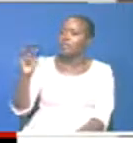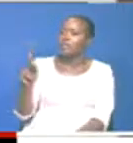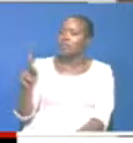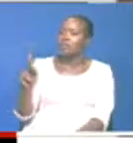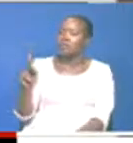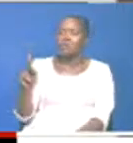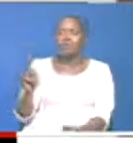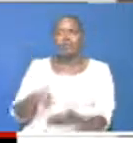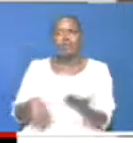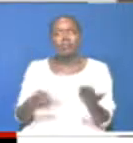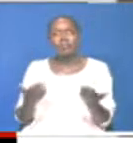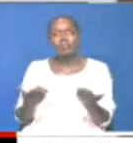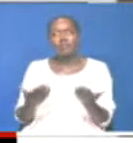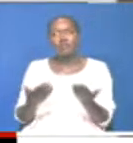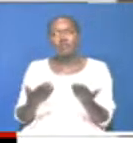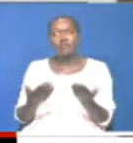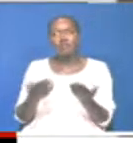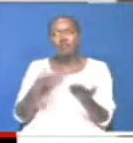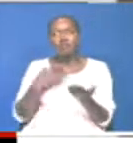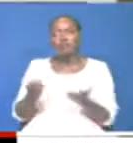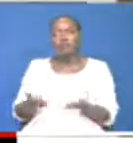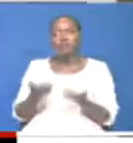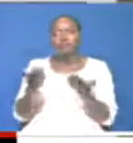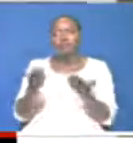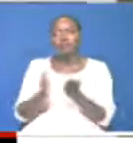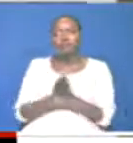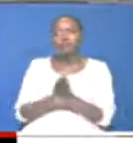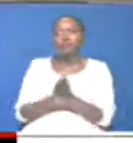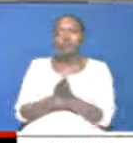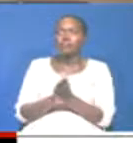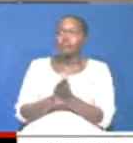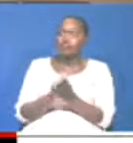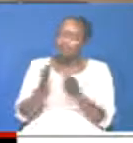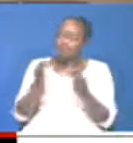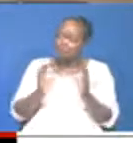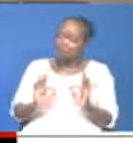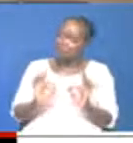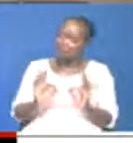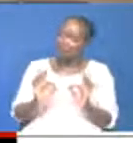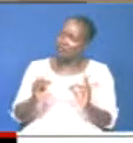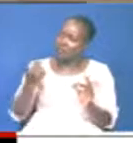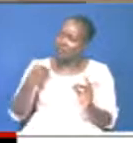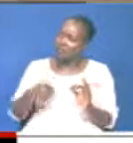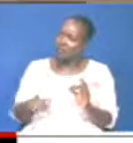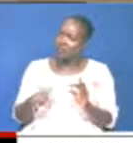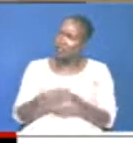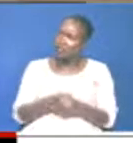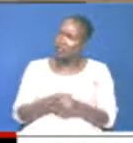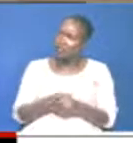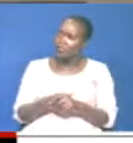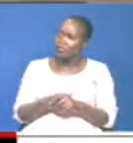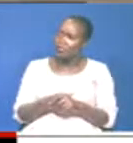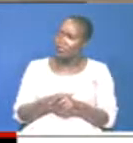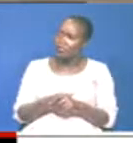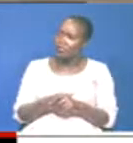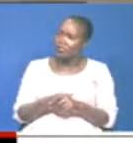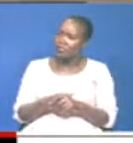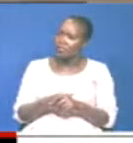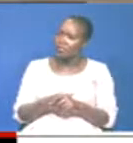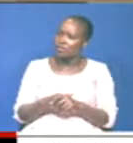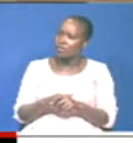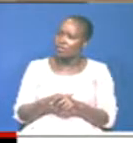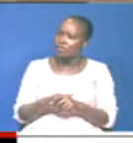up? I mean, they want to promote me, man. I was doing those things very nicely. And then I remember Nyamboki was, there was actually Hamani